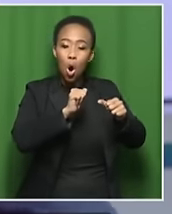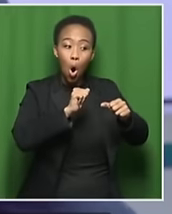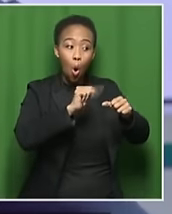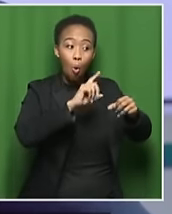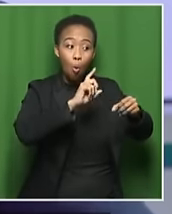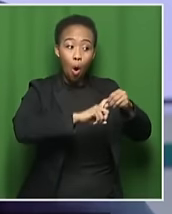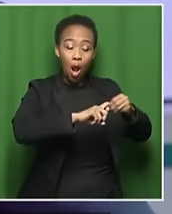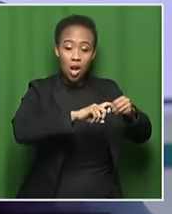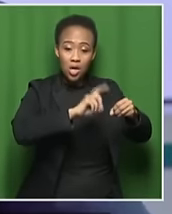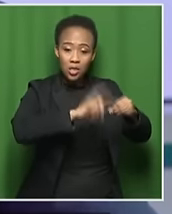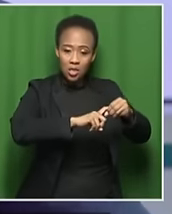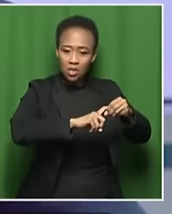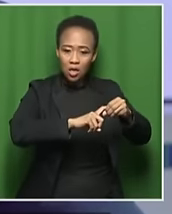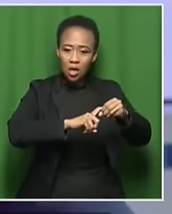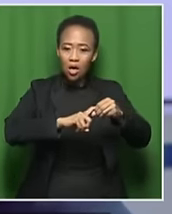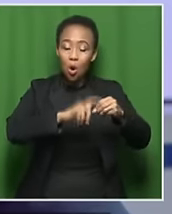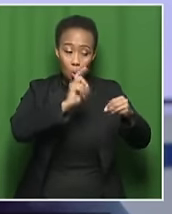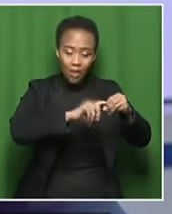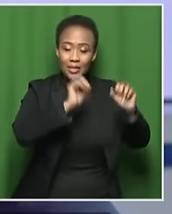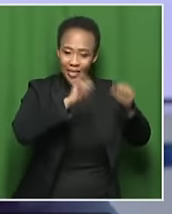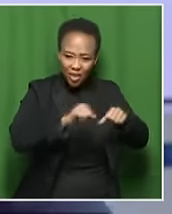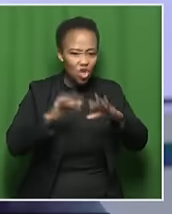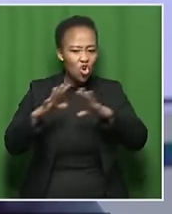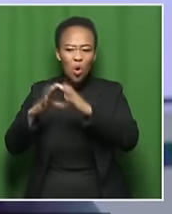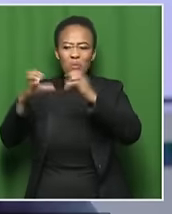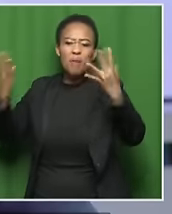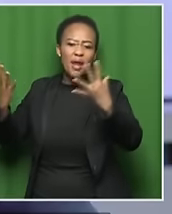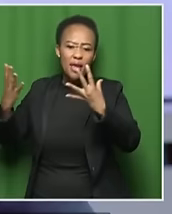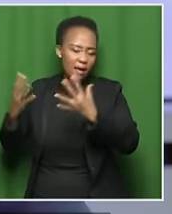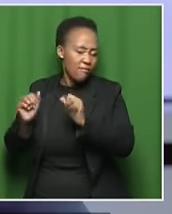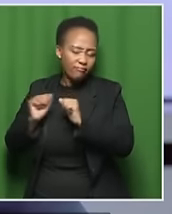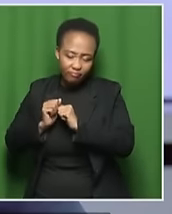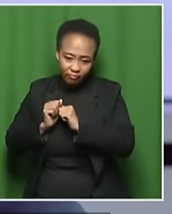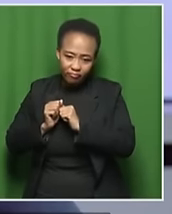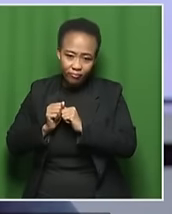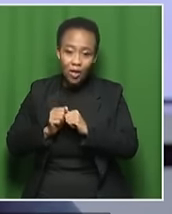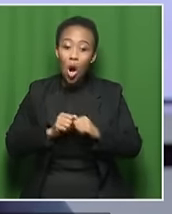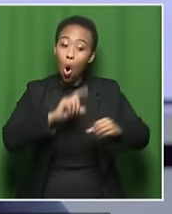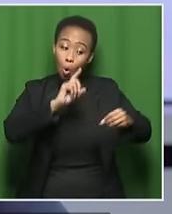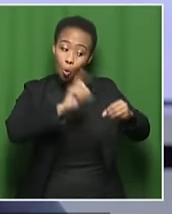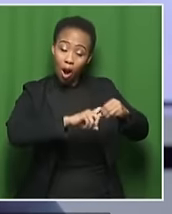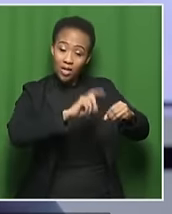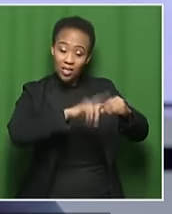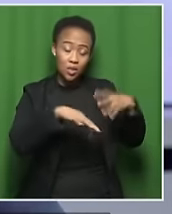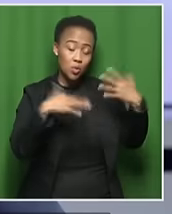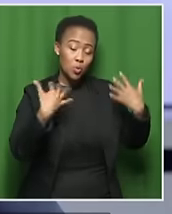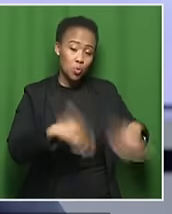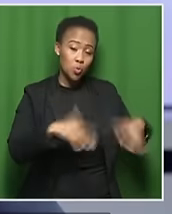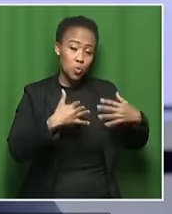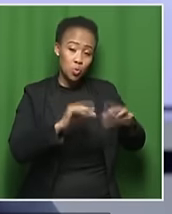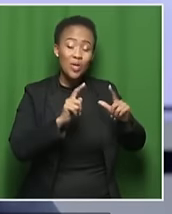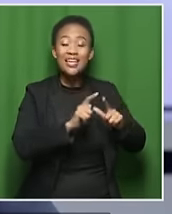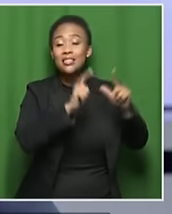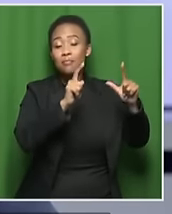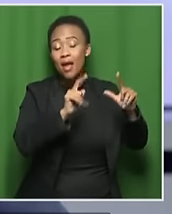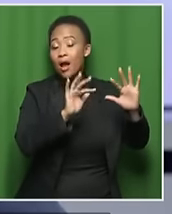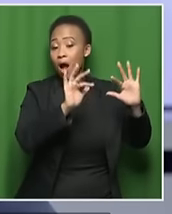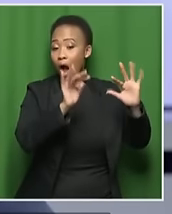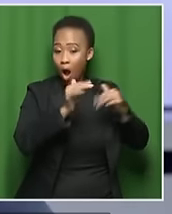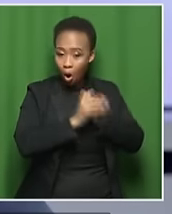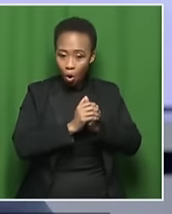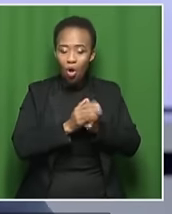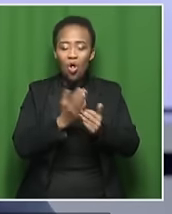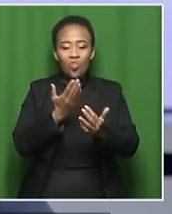quality. We believe quality is the dynamic to capacitate the